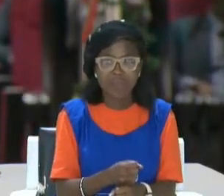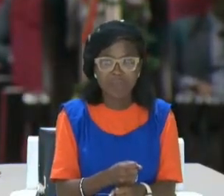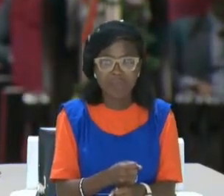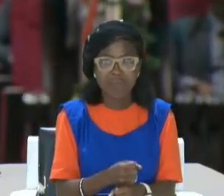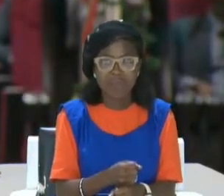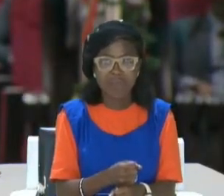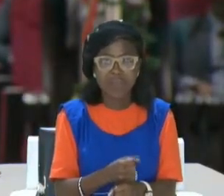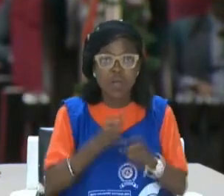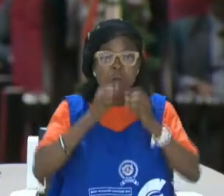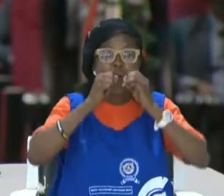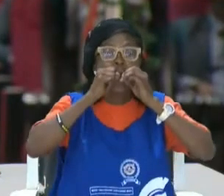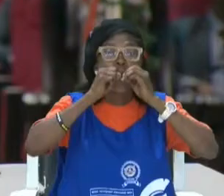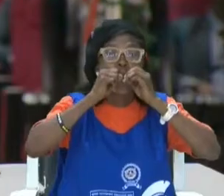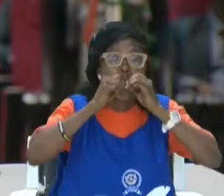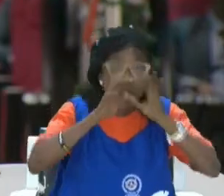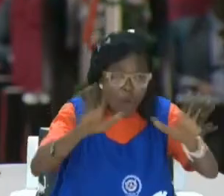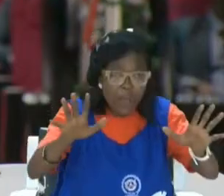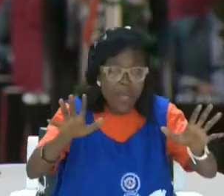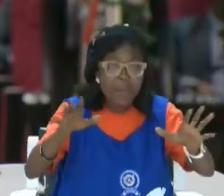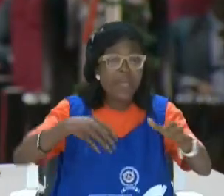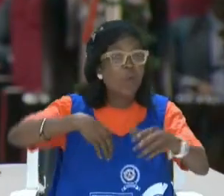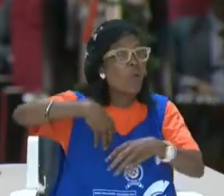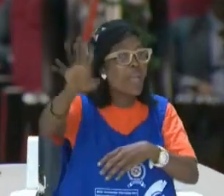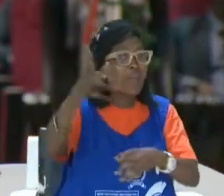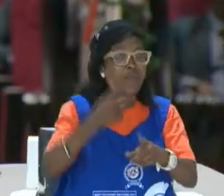blow them away from my home.